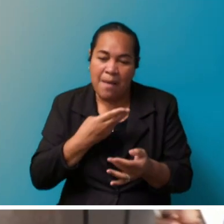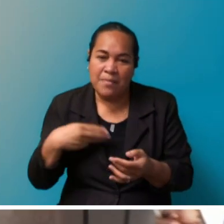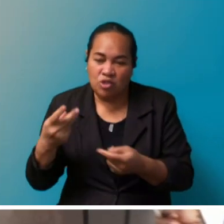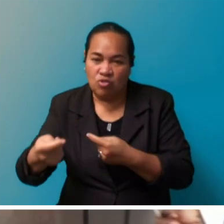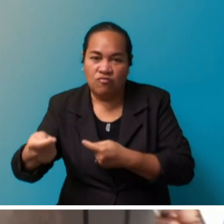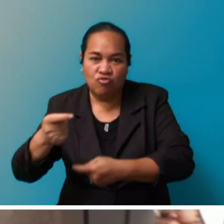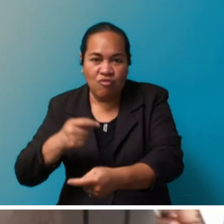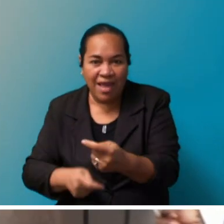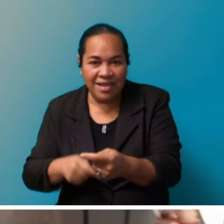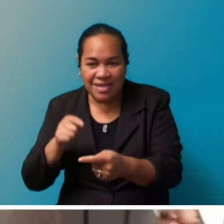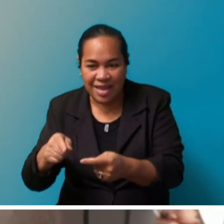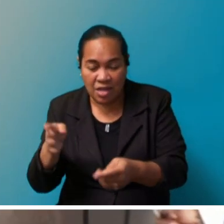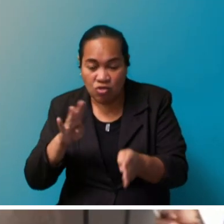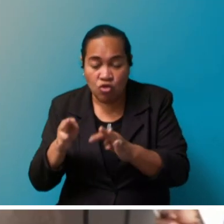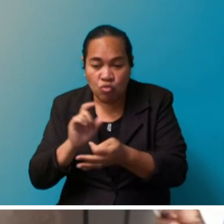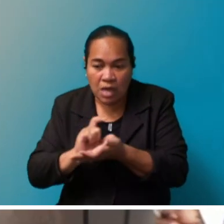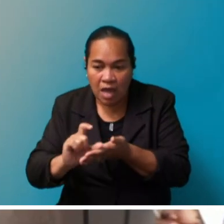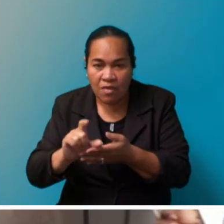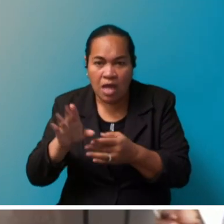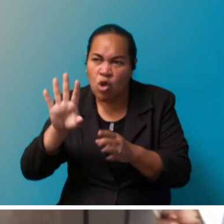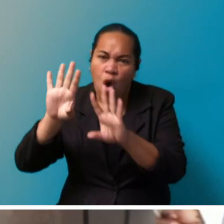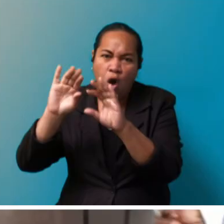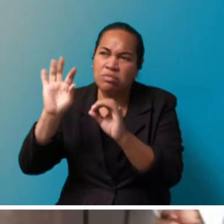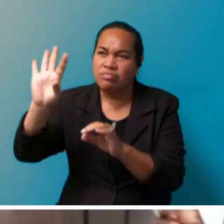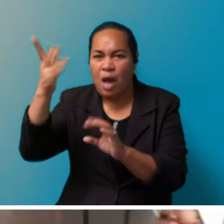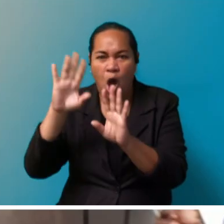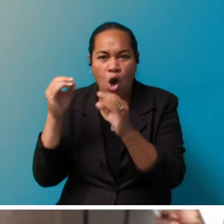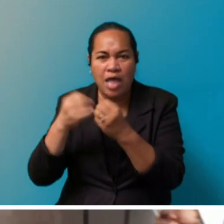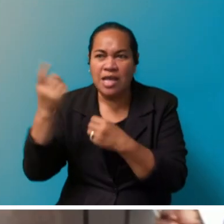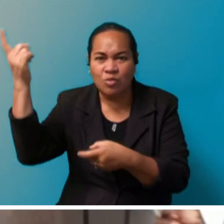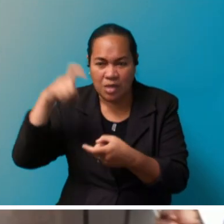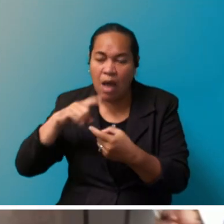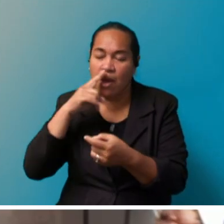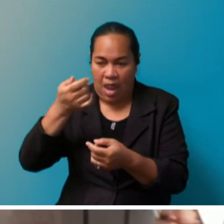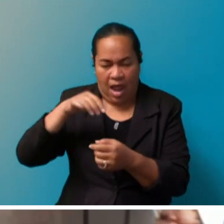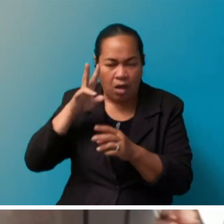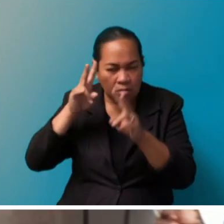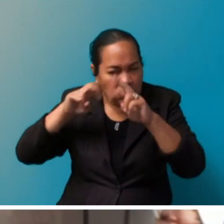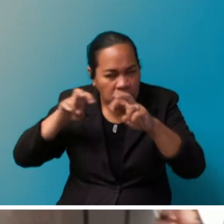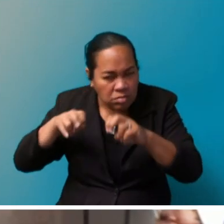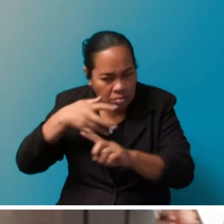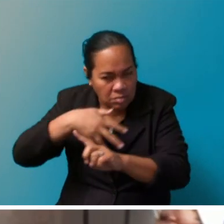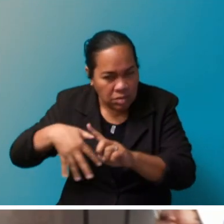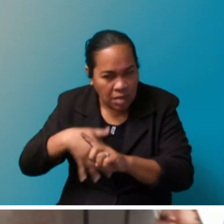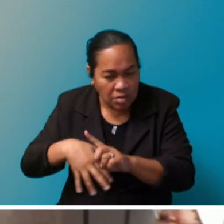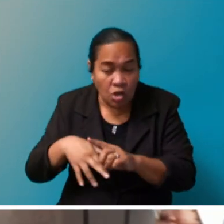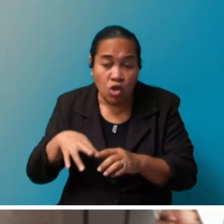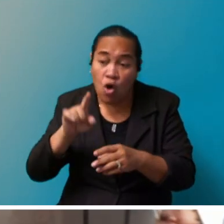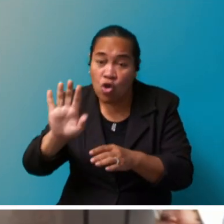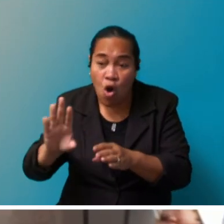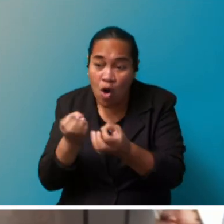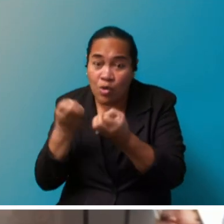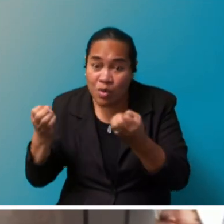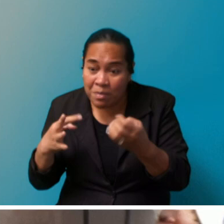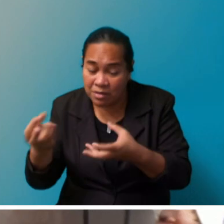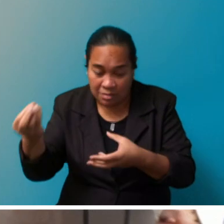pre-clear trusted humanitarian organizations. This will accelerate customs clearance of emergency goods and personnel when